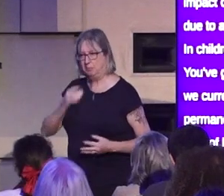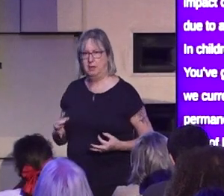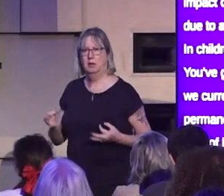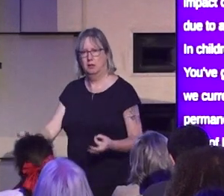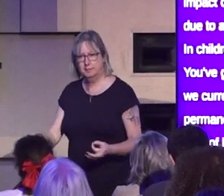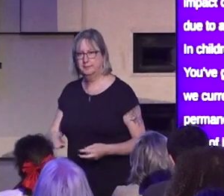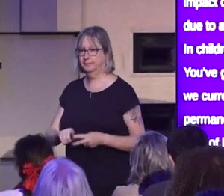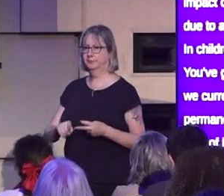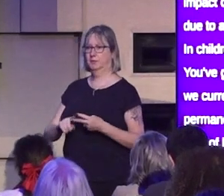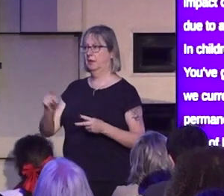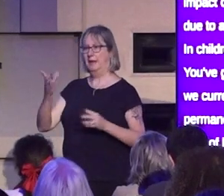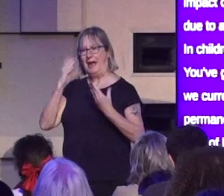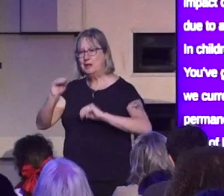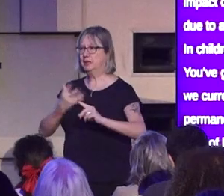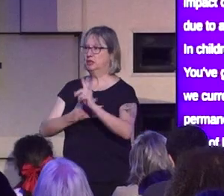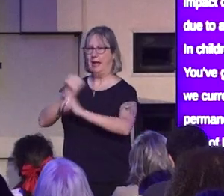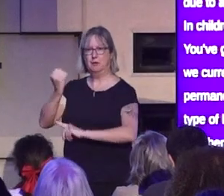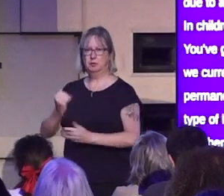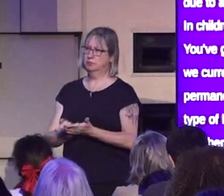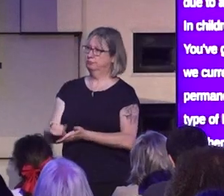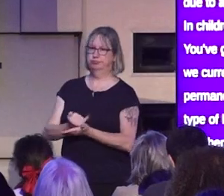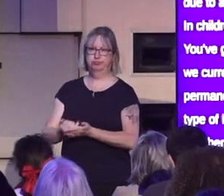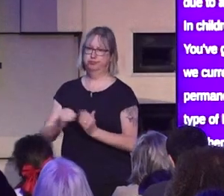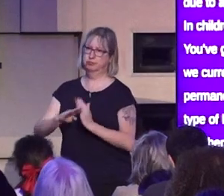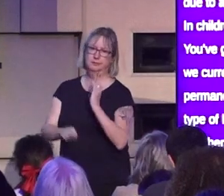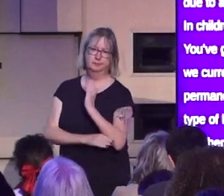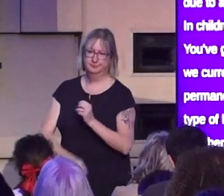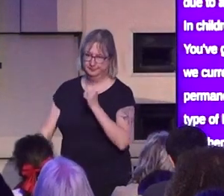poor educational outcomes, and poor social skills.